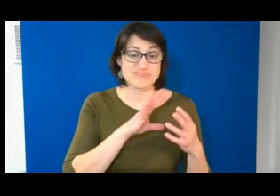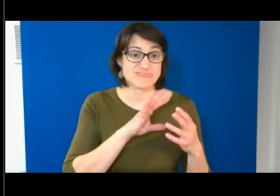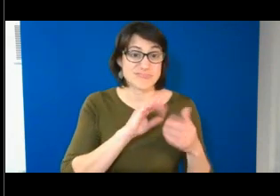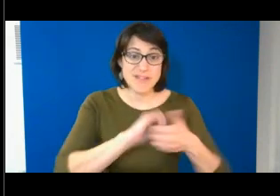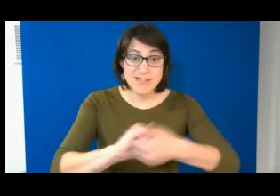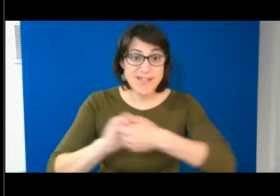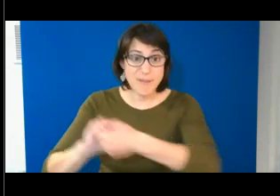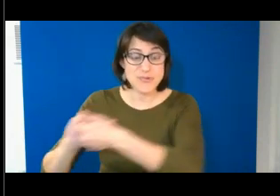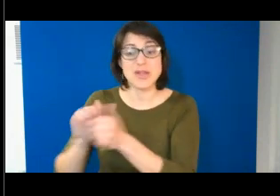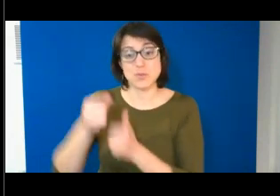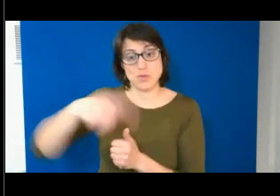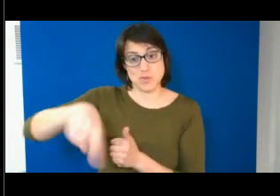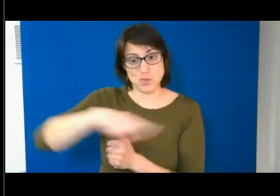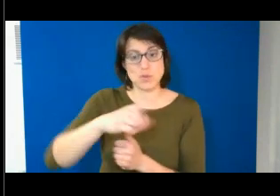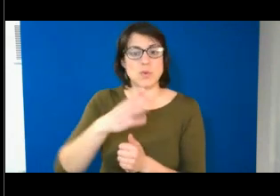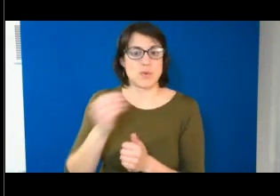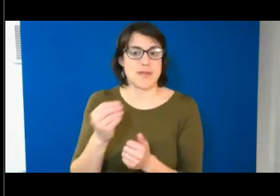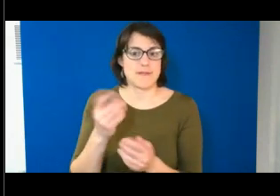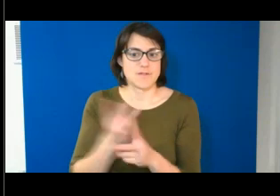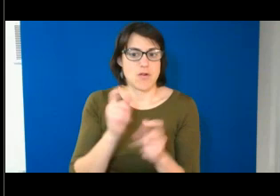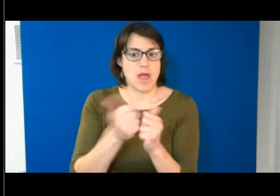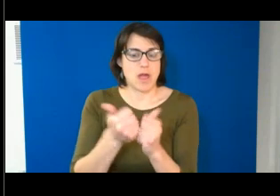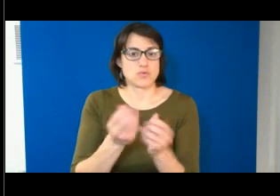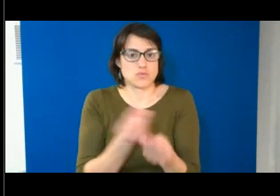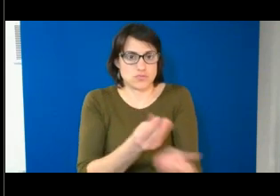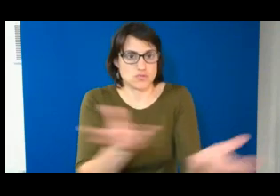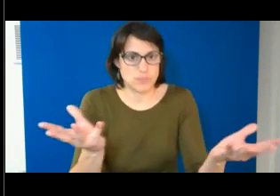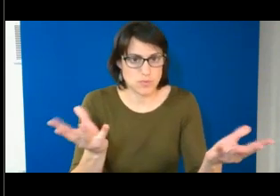awarded, so very much the beginning.